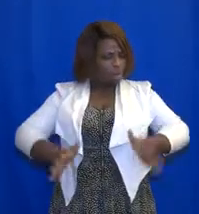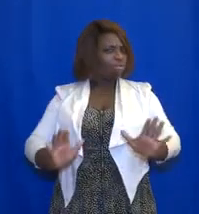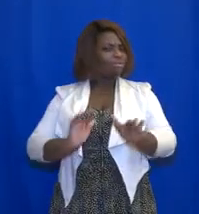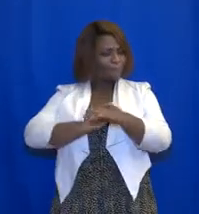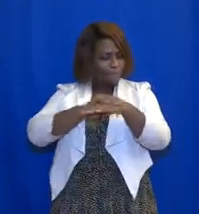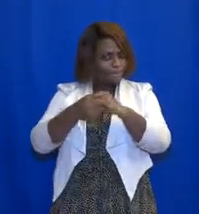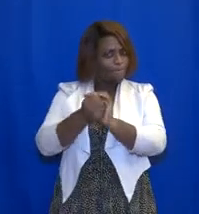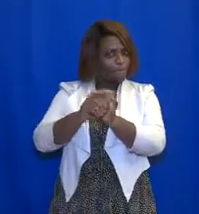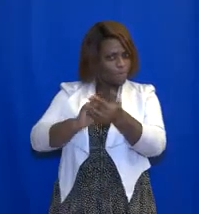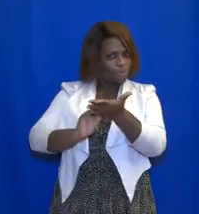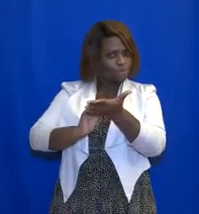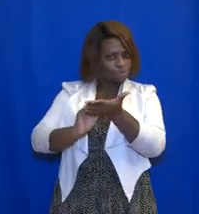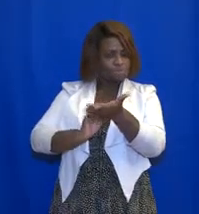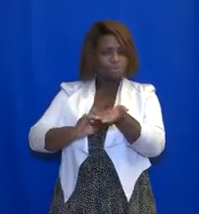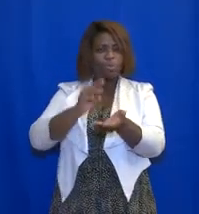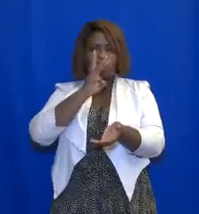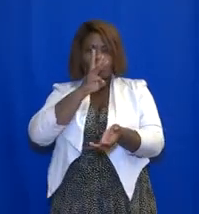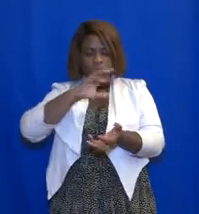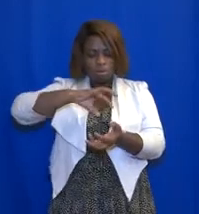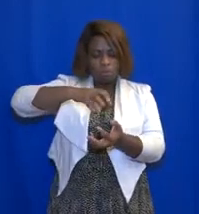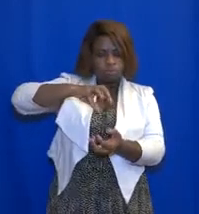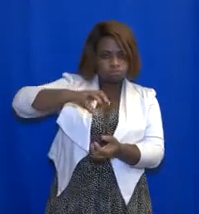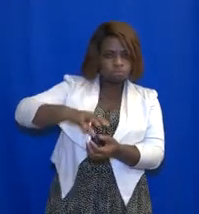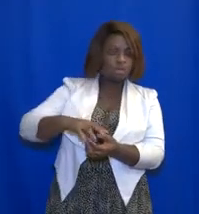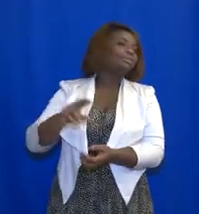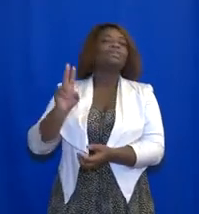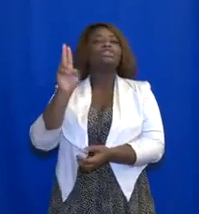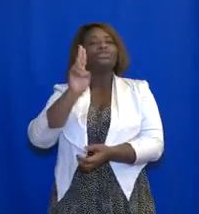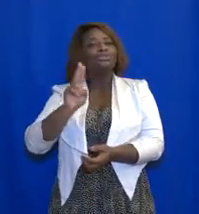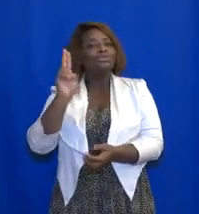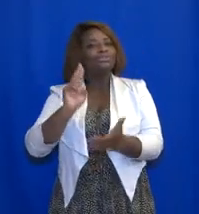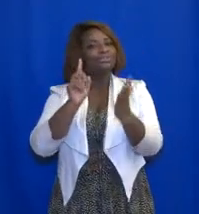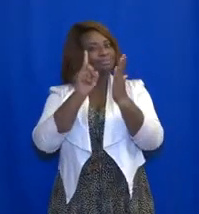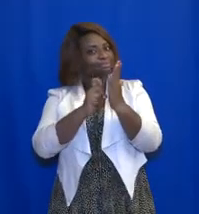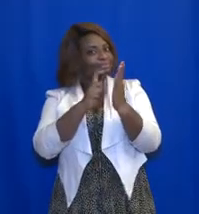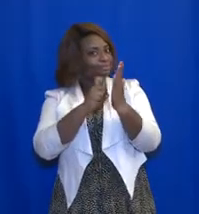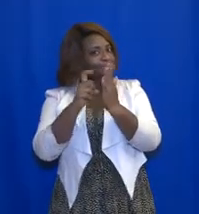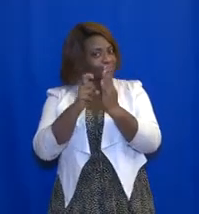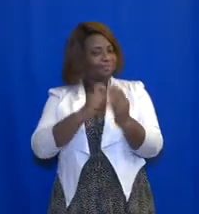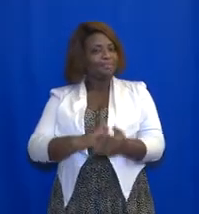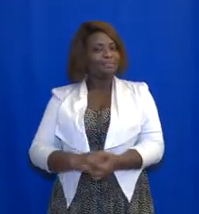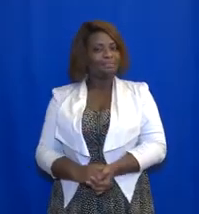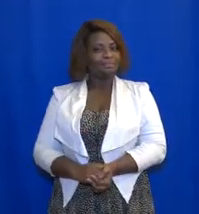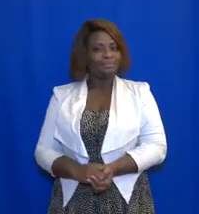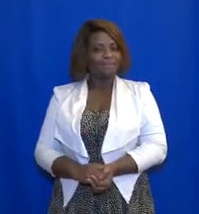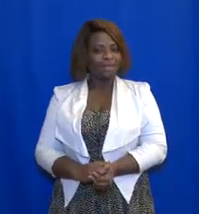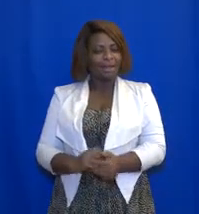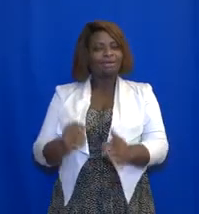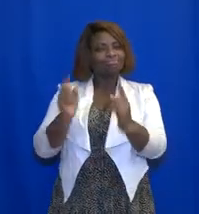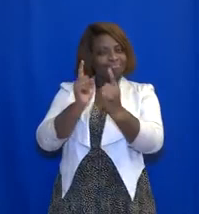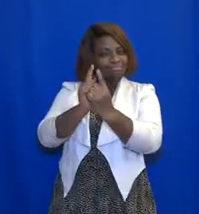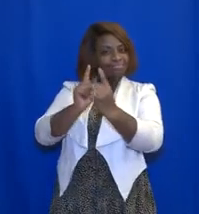with soap under running water. Use alcohol-based sanitizers. Maintain